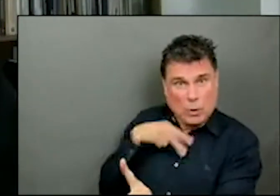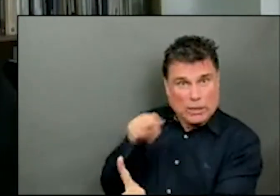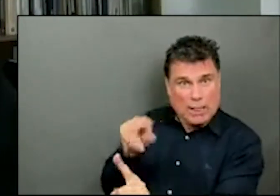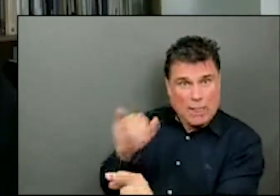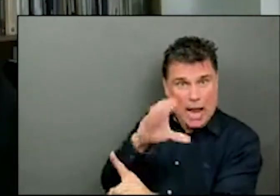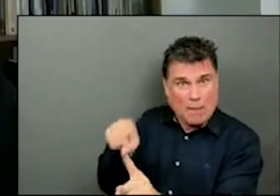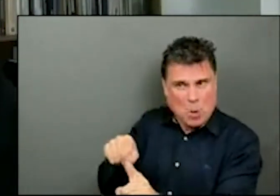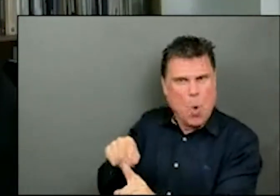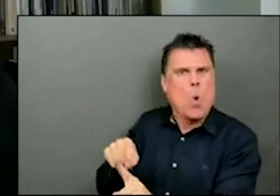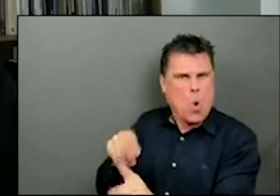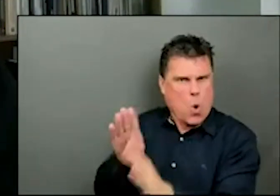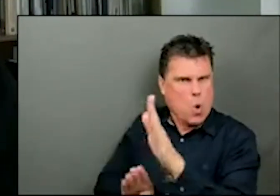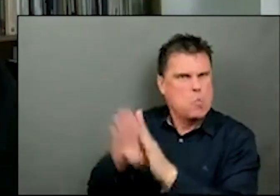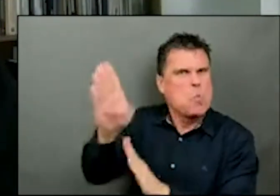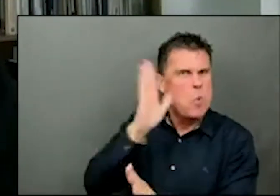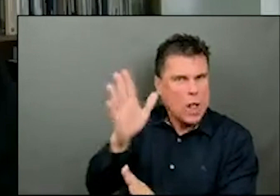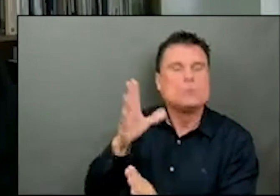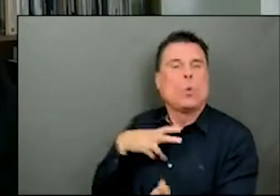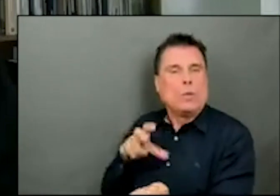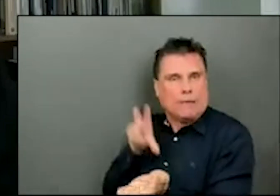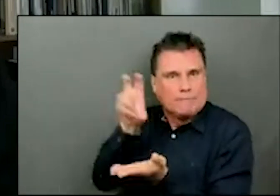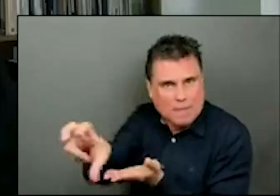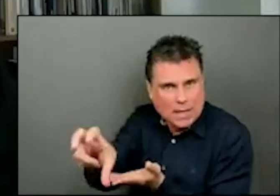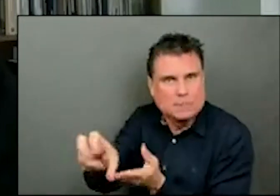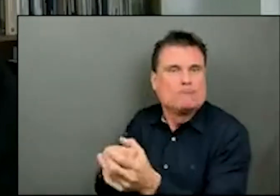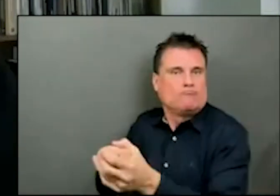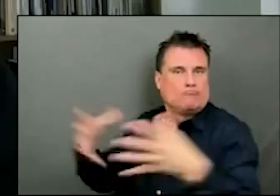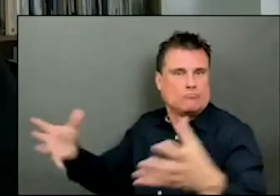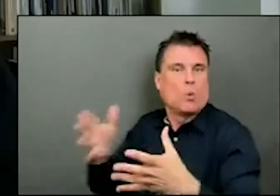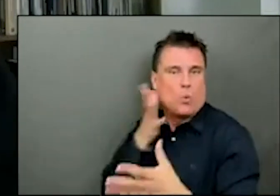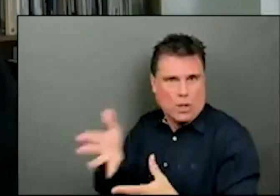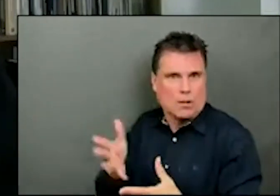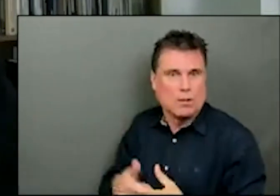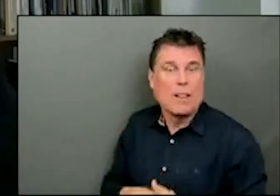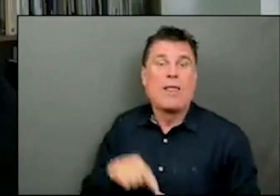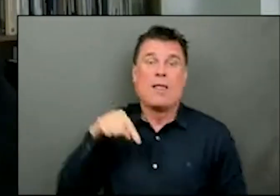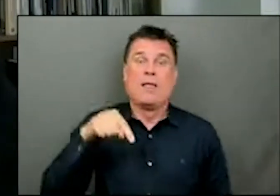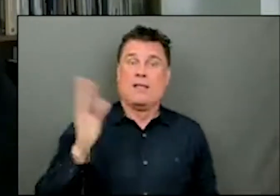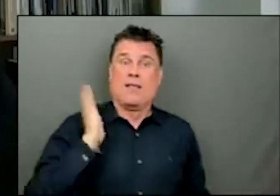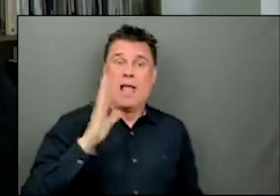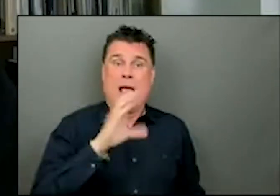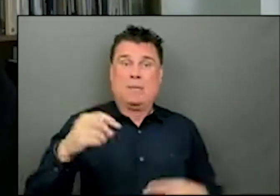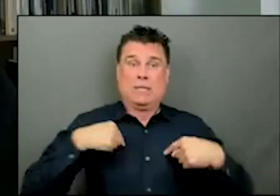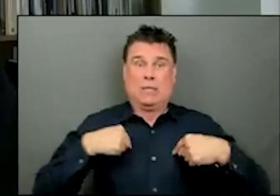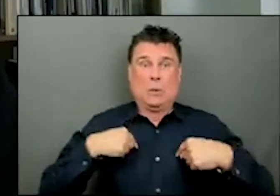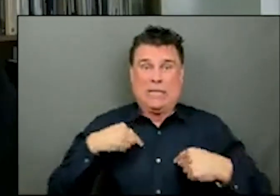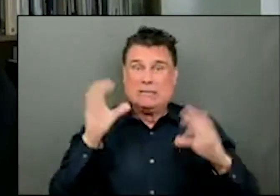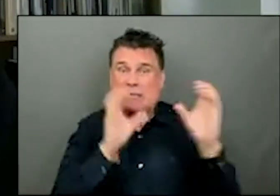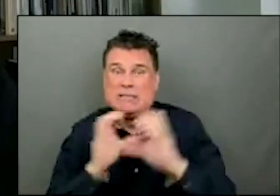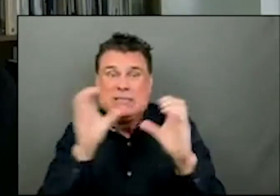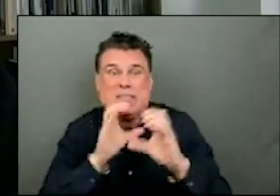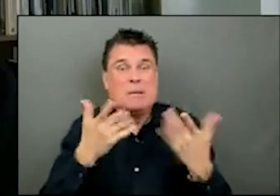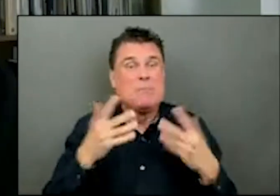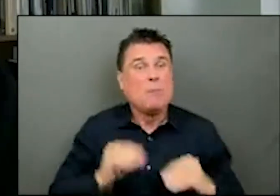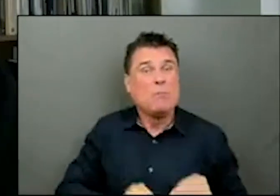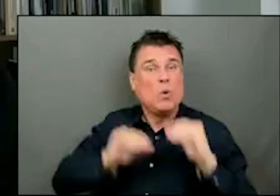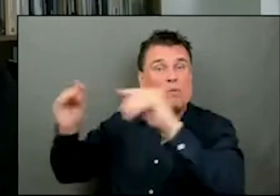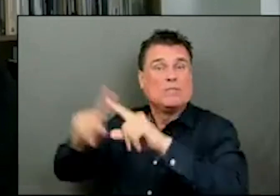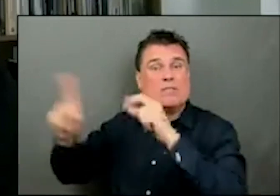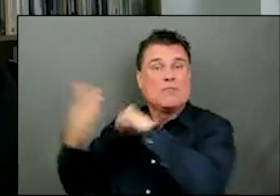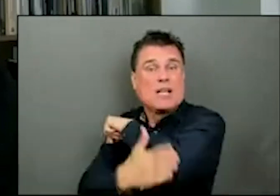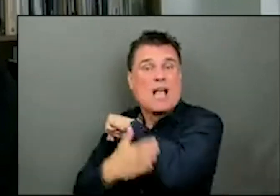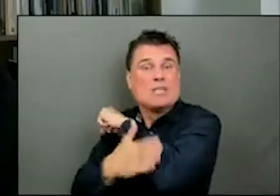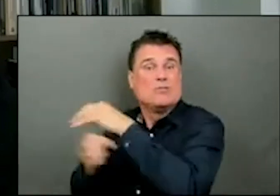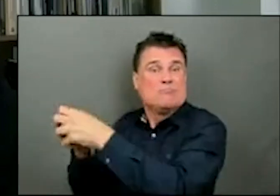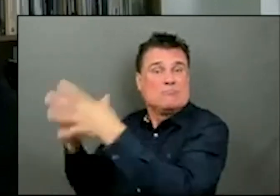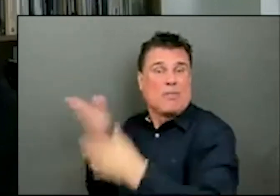Too often, they felt that they had to relocate abroad or seek foreign investors to grow, or foreign